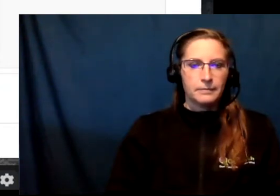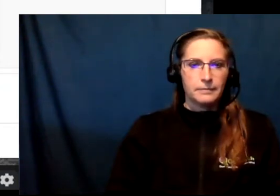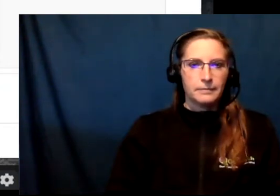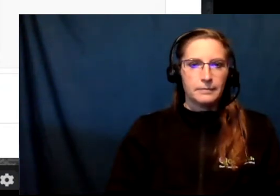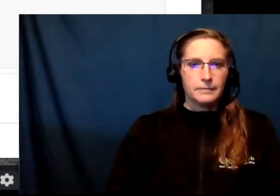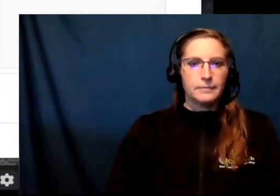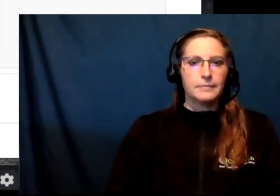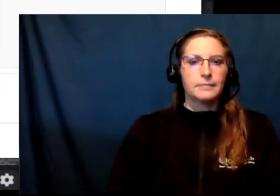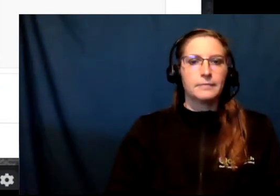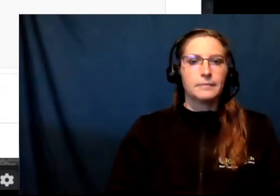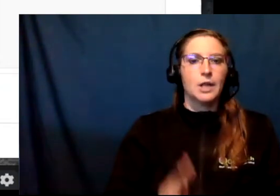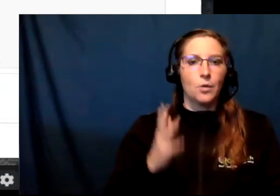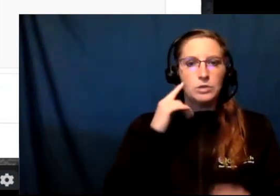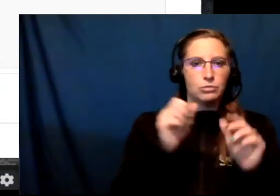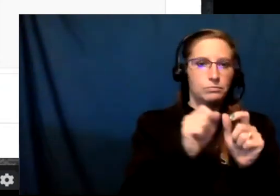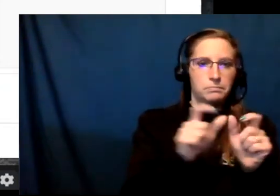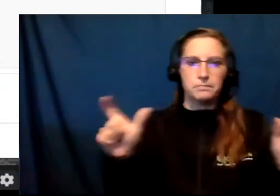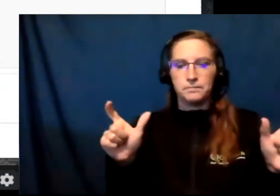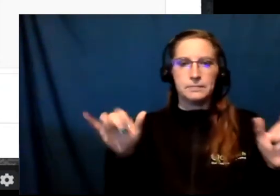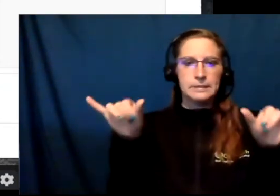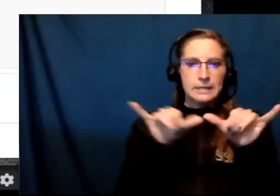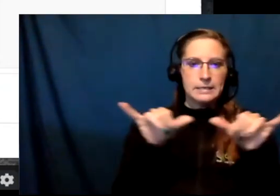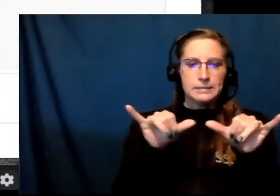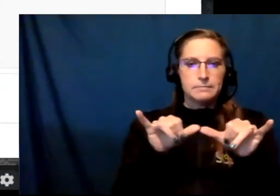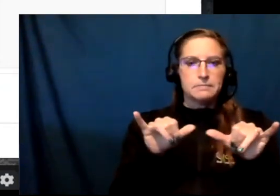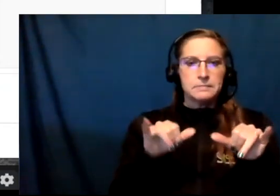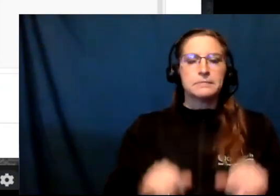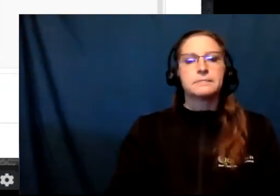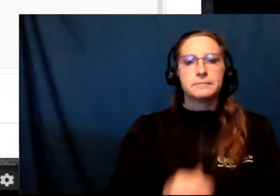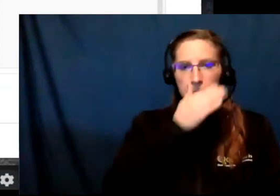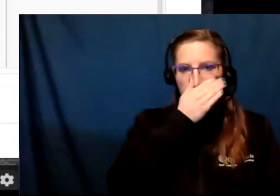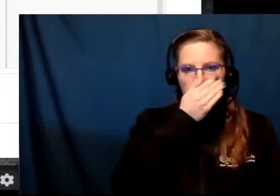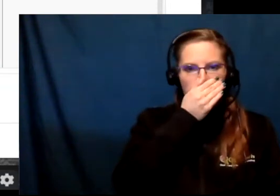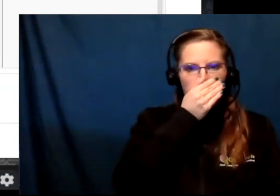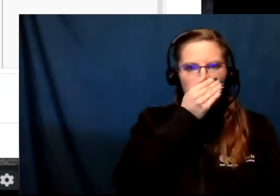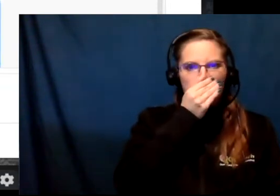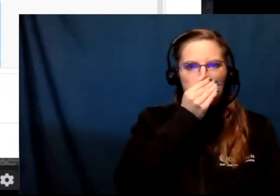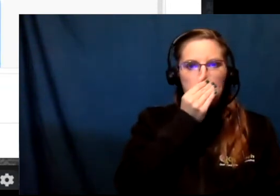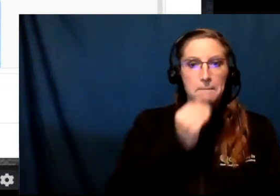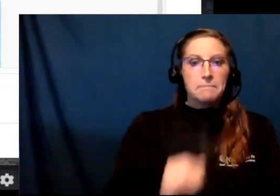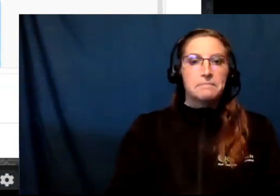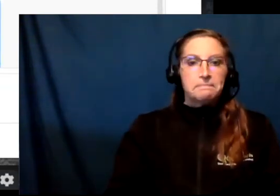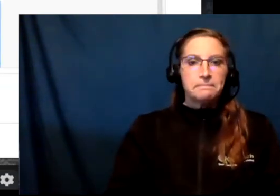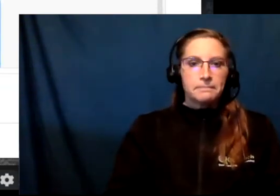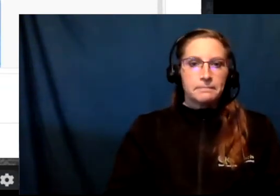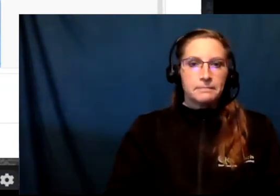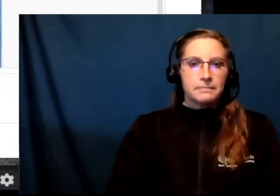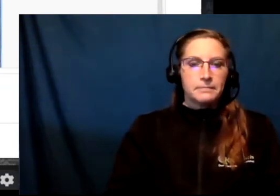And then you want to make it to size, stretch it out. And then